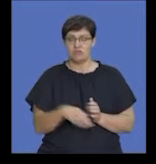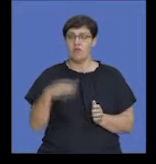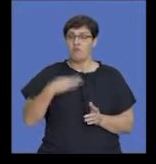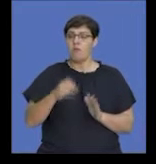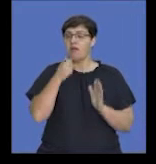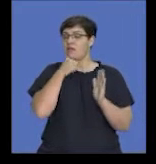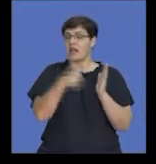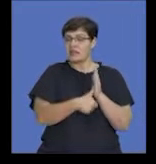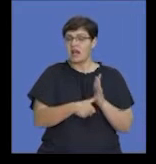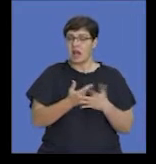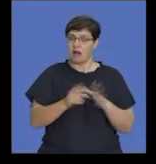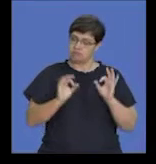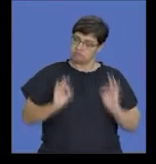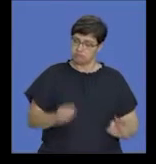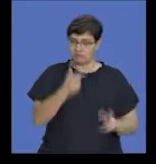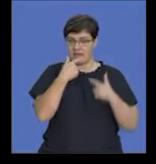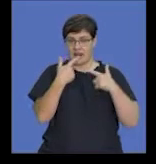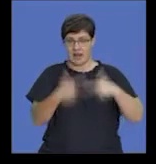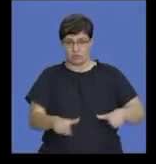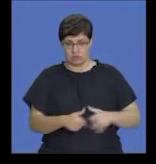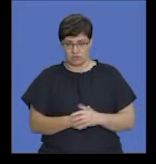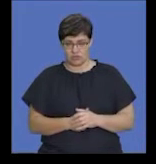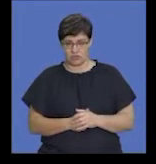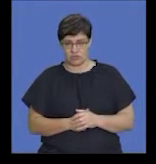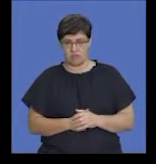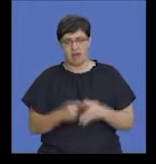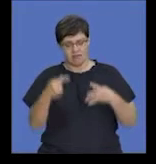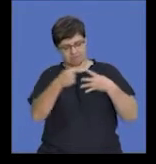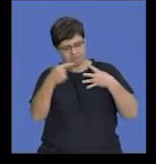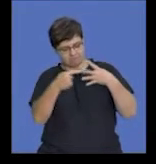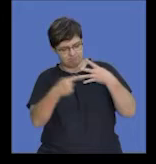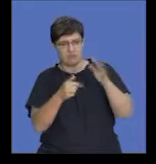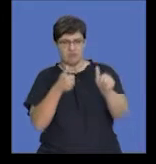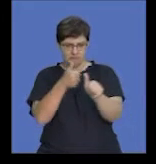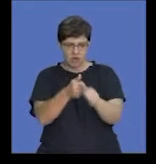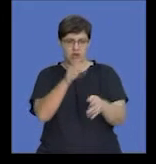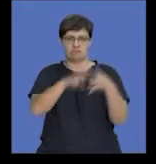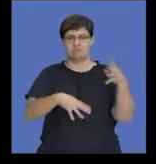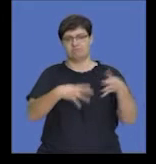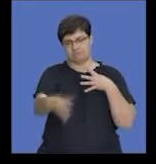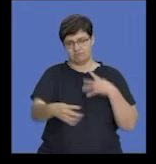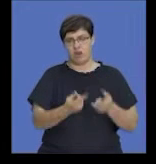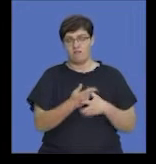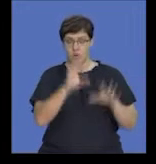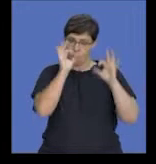written in a formal language and it has a stipulated format for